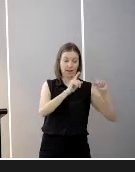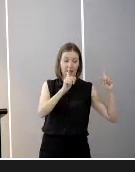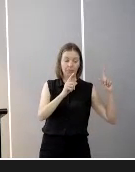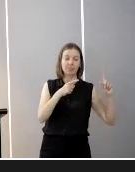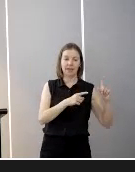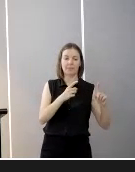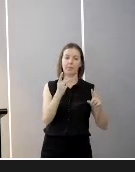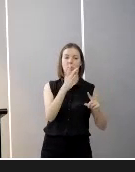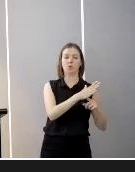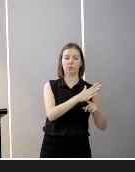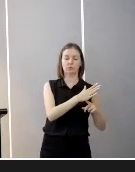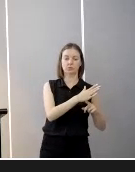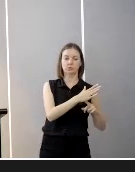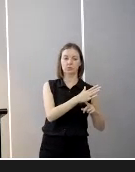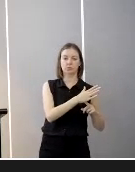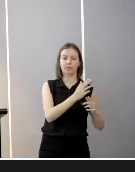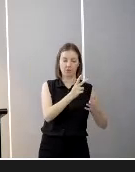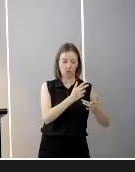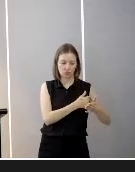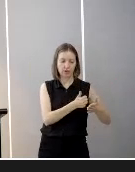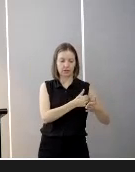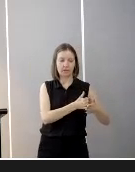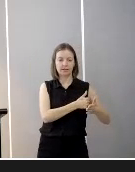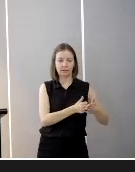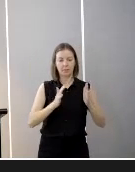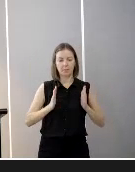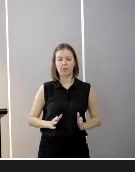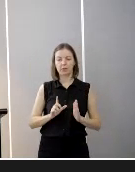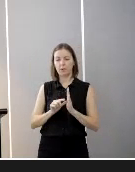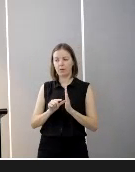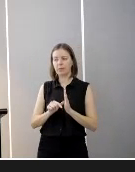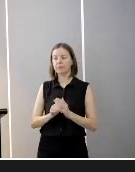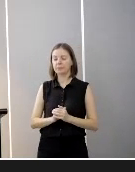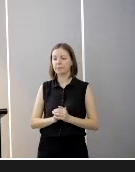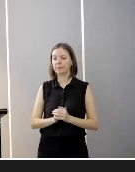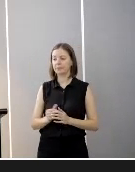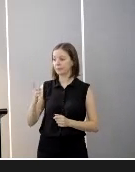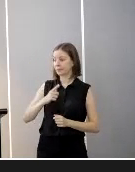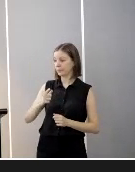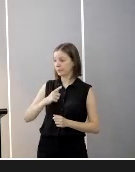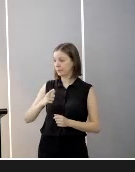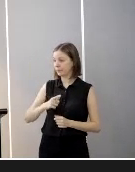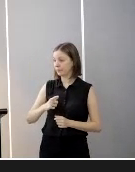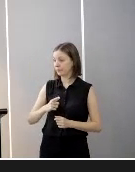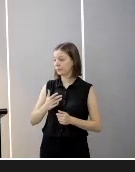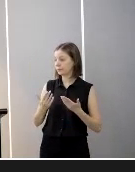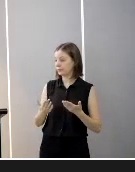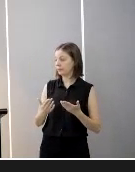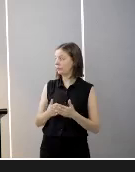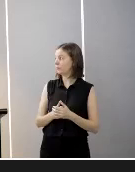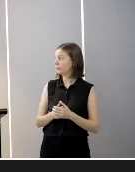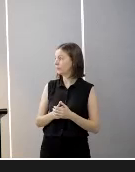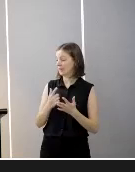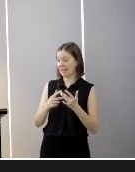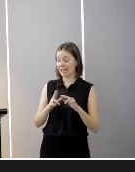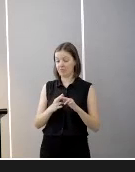the most important thing for keeping a really regular body clock. And a reason for that is that if